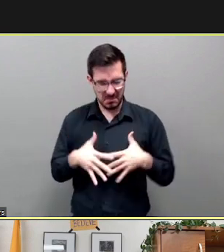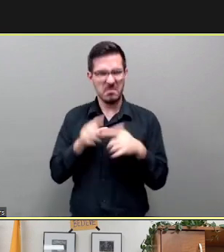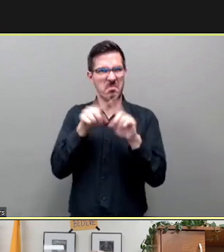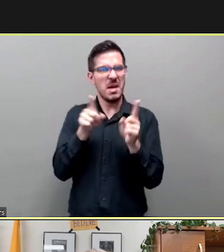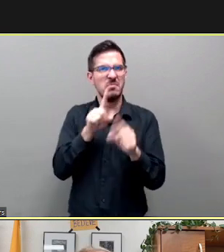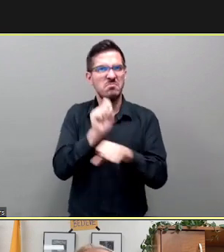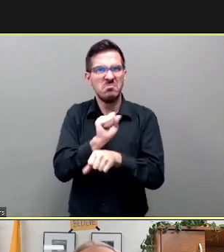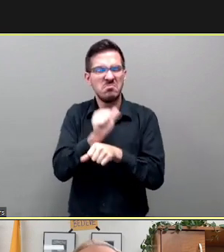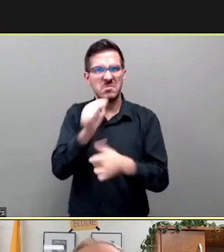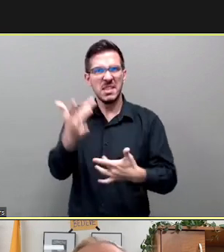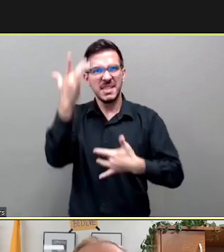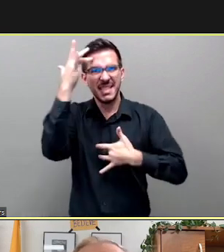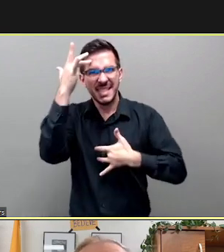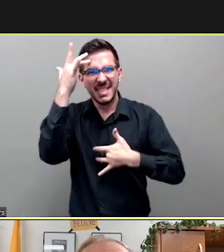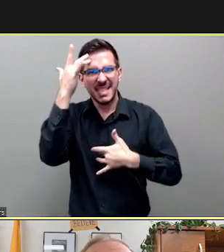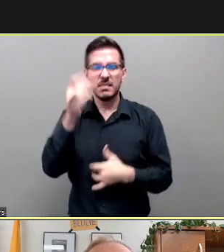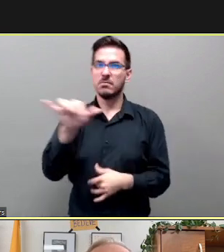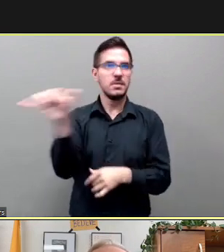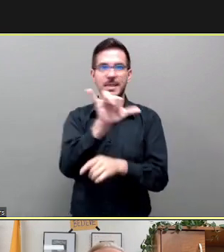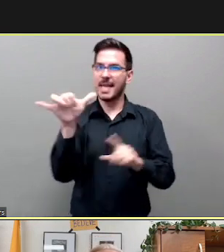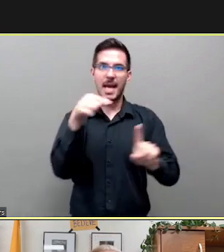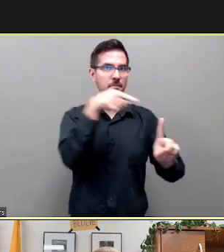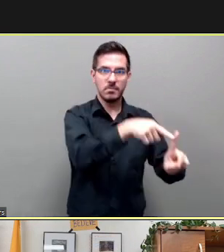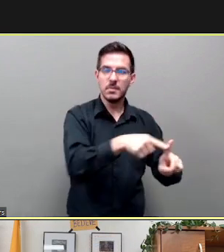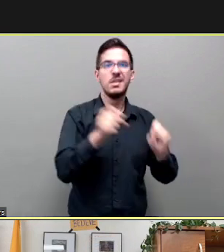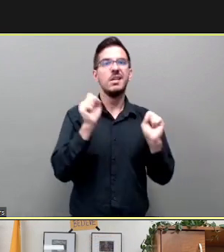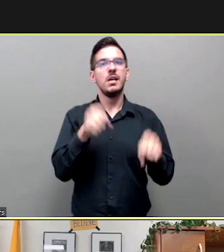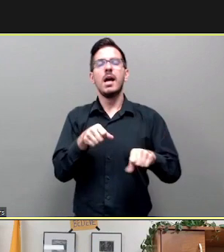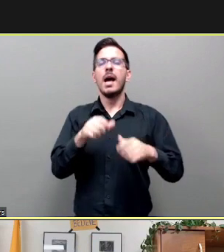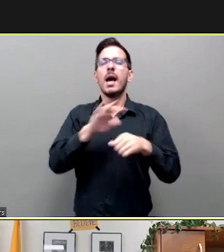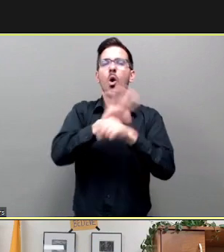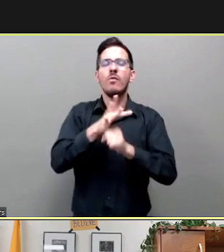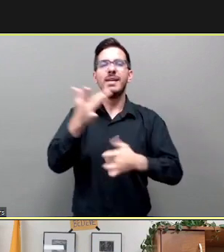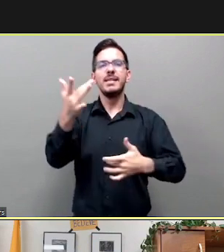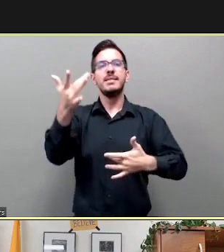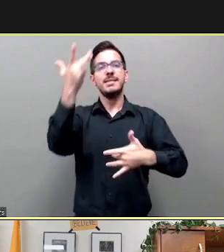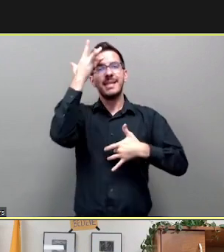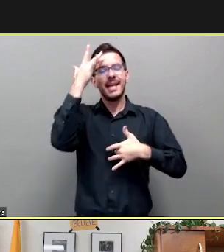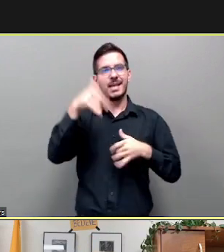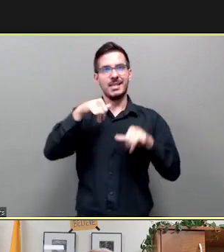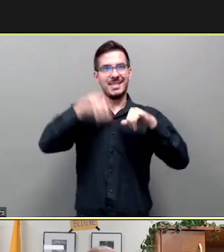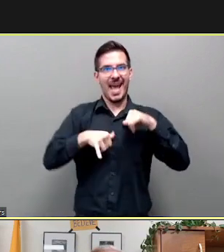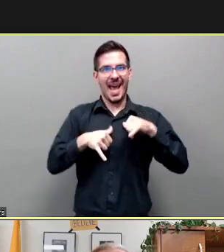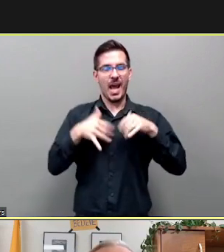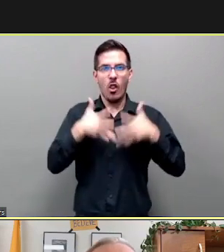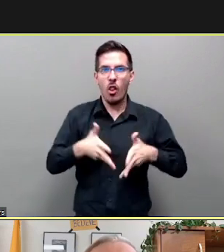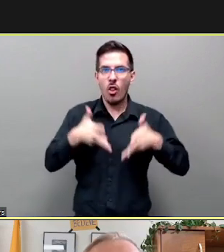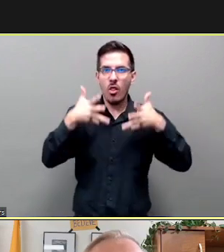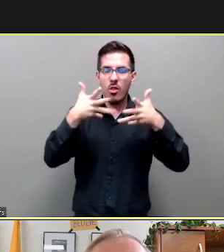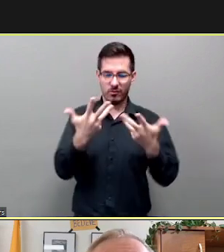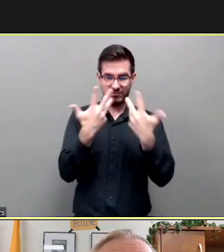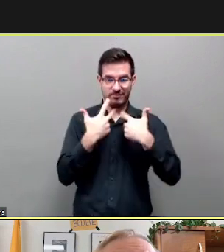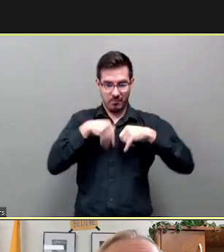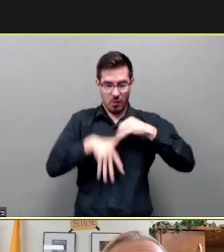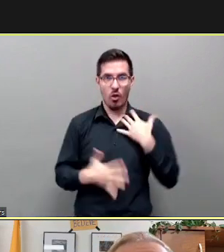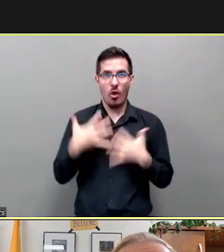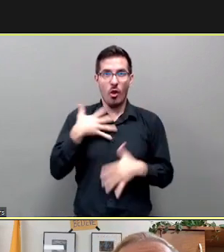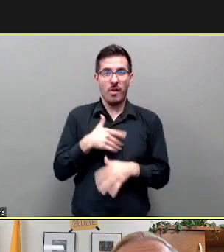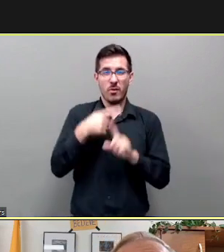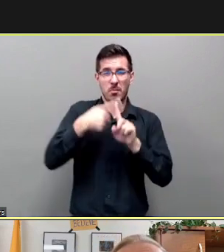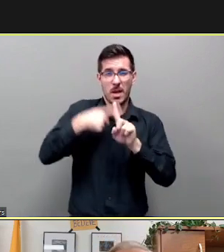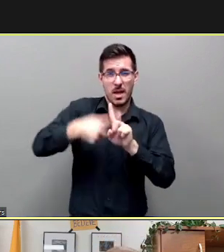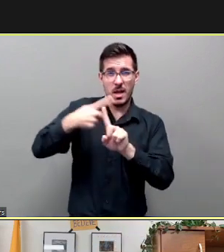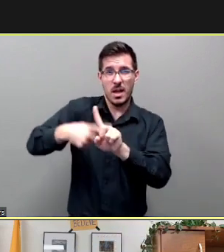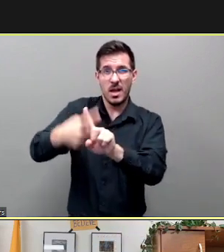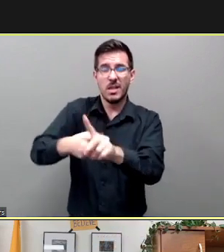sets up shop in the gastrointestinal tract. It continues to be shed, sometimes for months. There's some theories that perhaps long